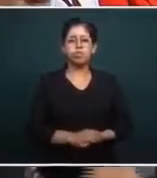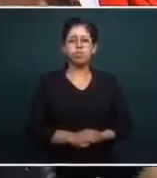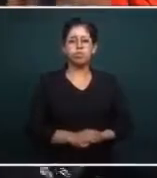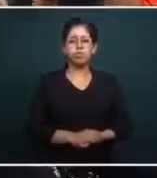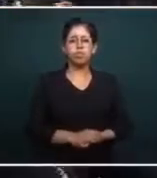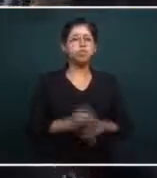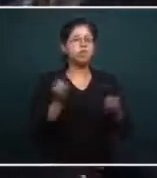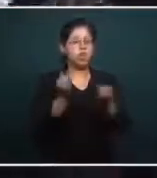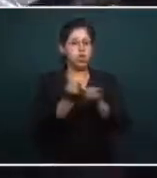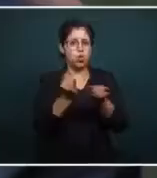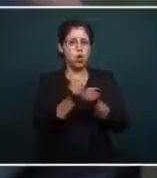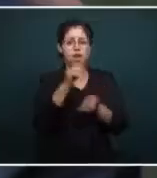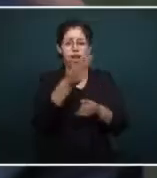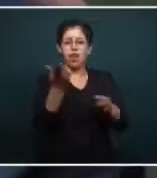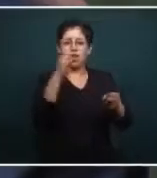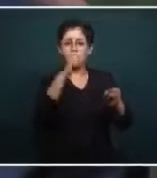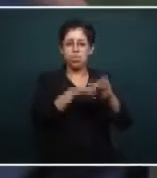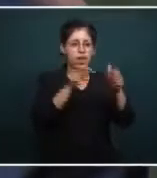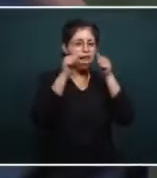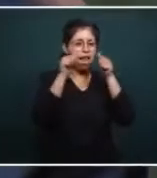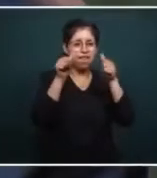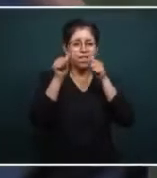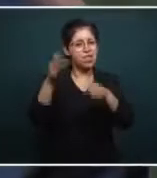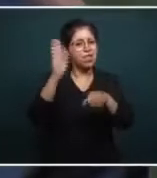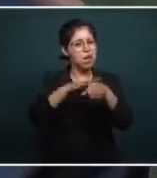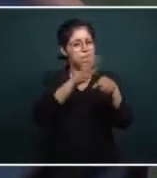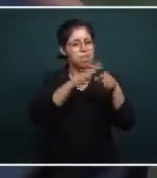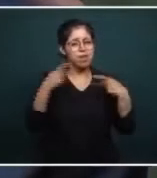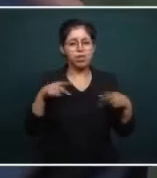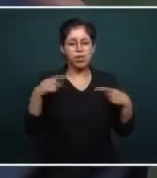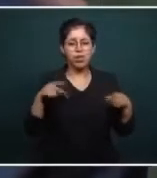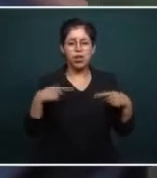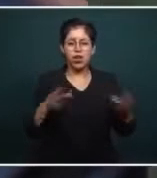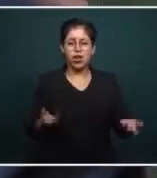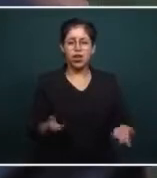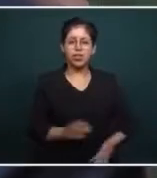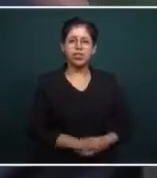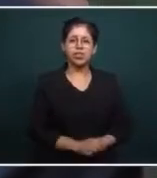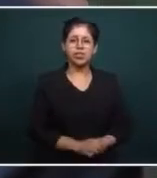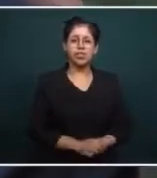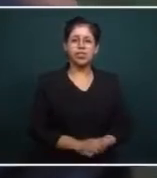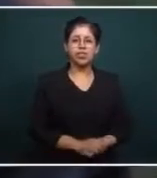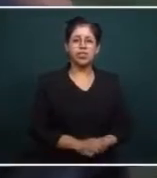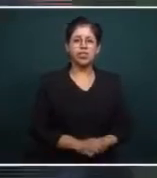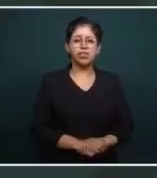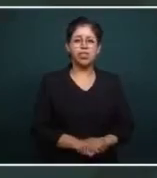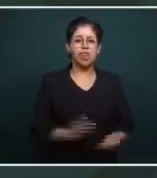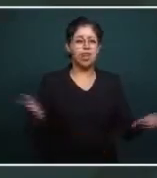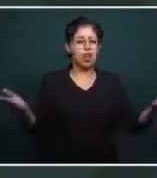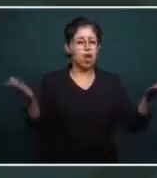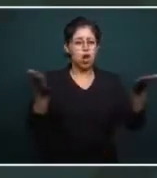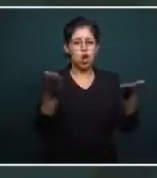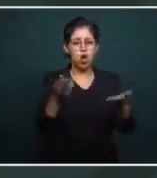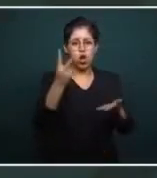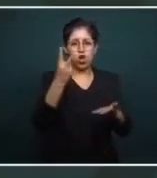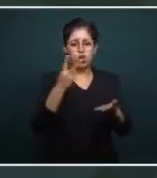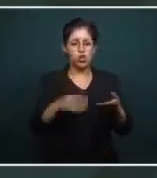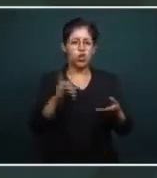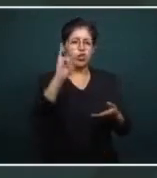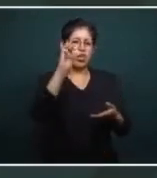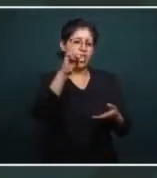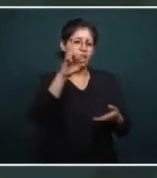sumarlo, and to sum it up adherirlo to the al ISLO, hospital this del IMSS